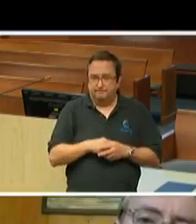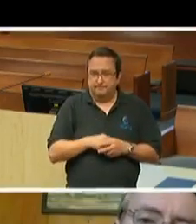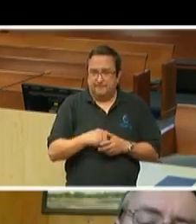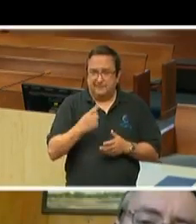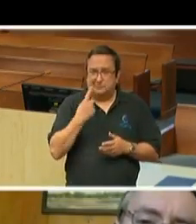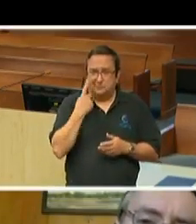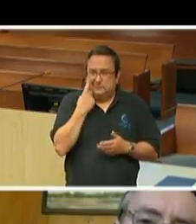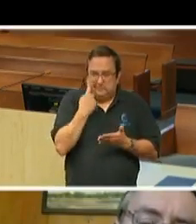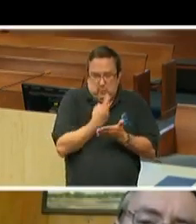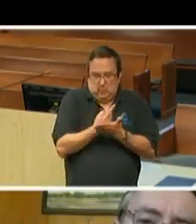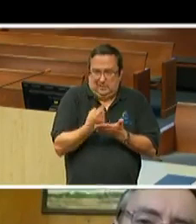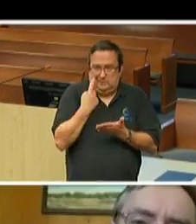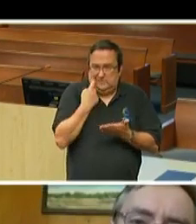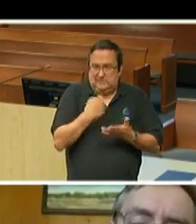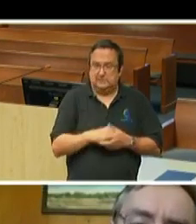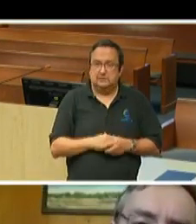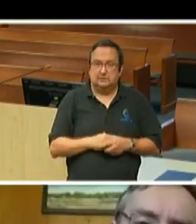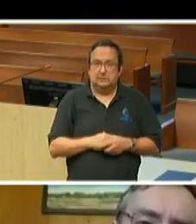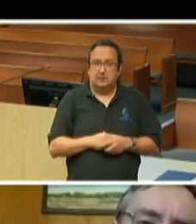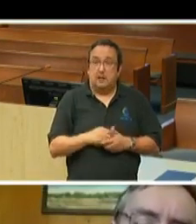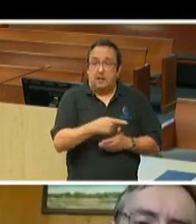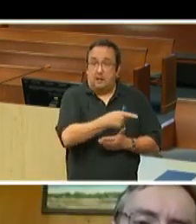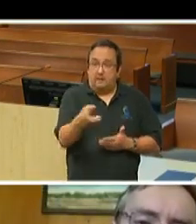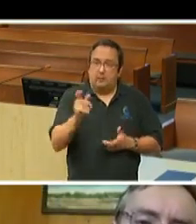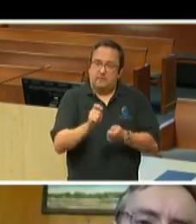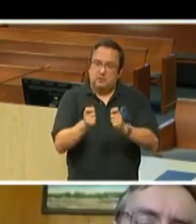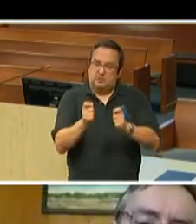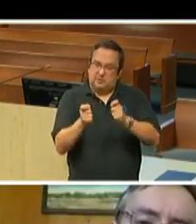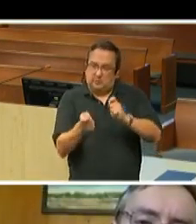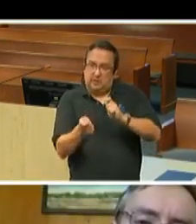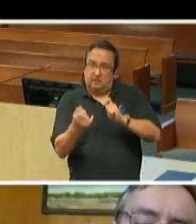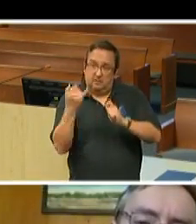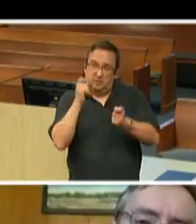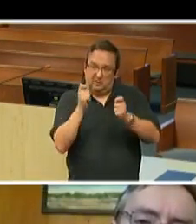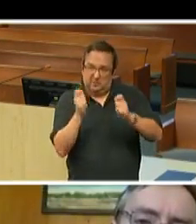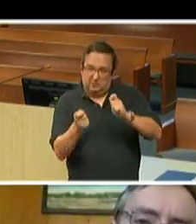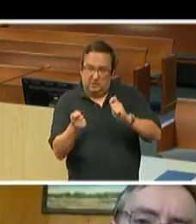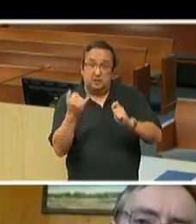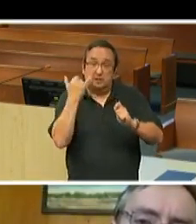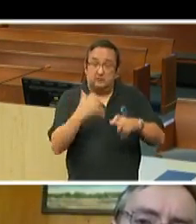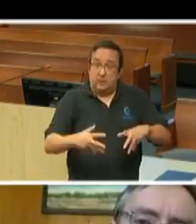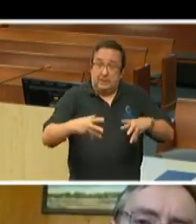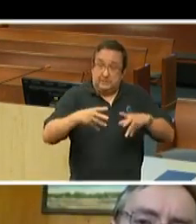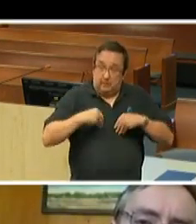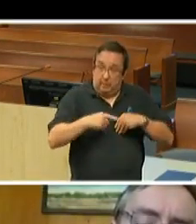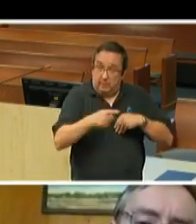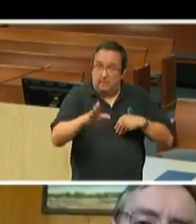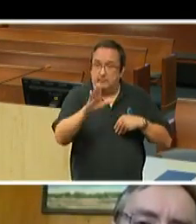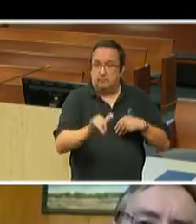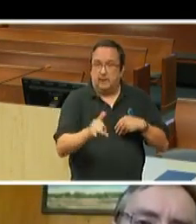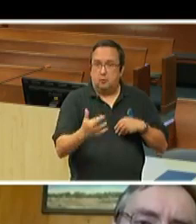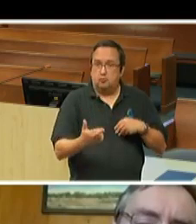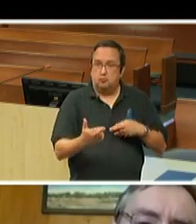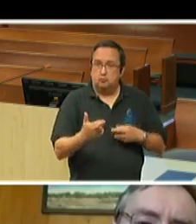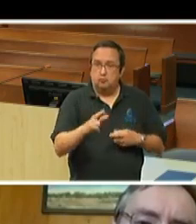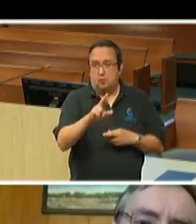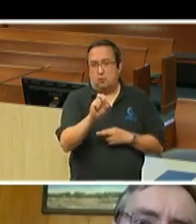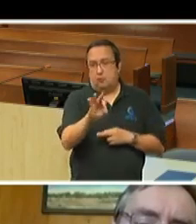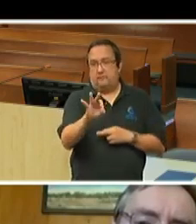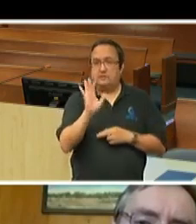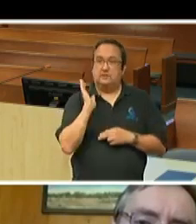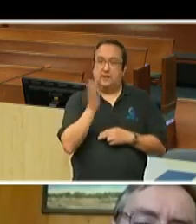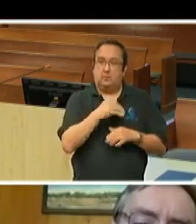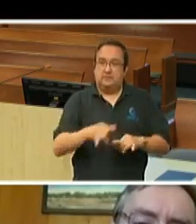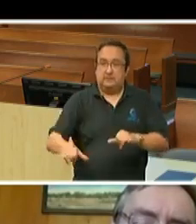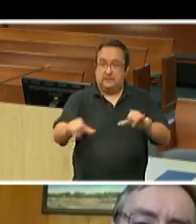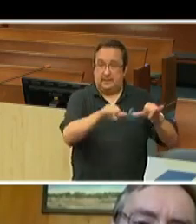not even a week ago. So they will probably be tweaked, but if we adopt them by reference as our standards as these